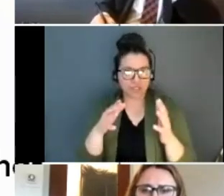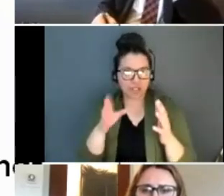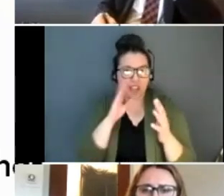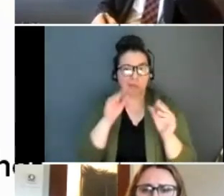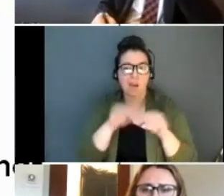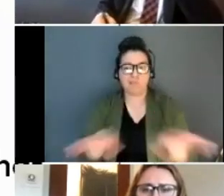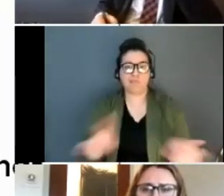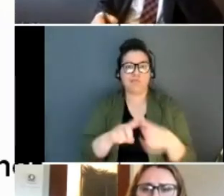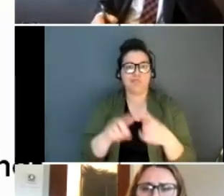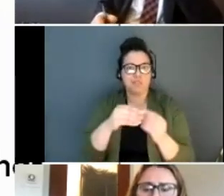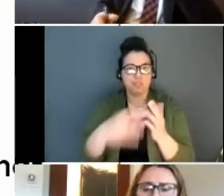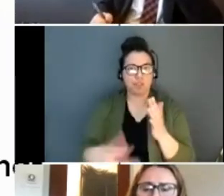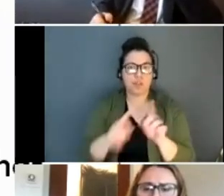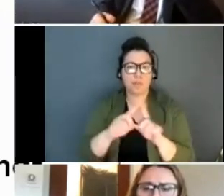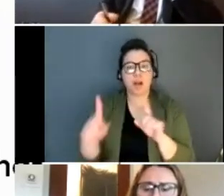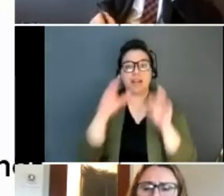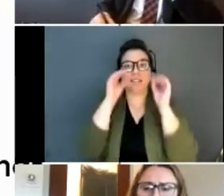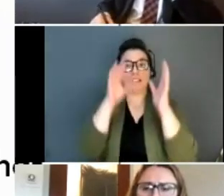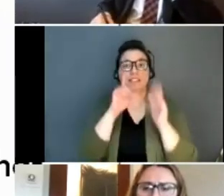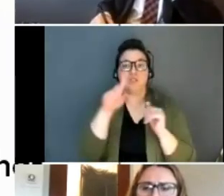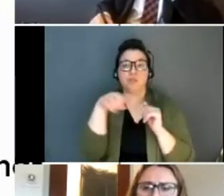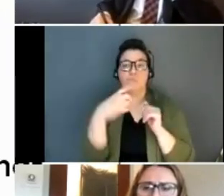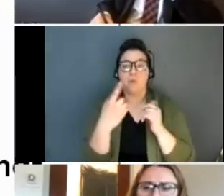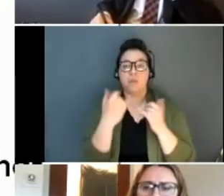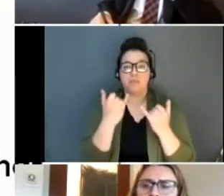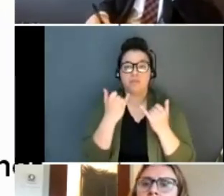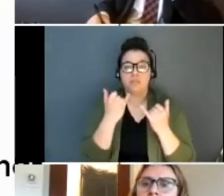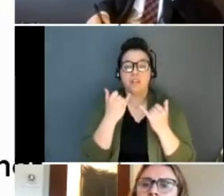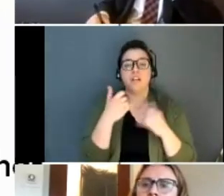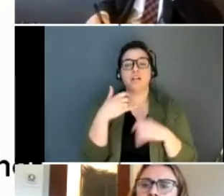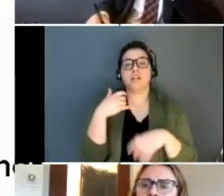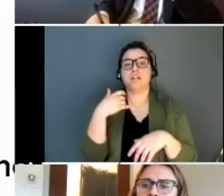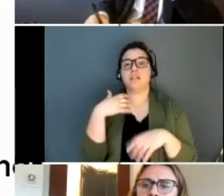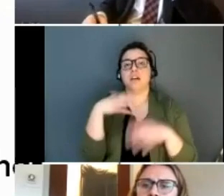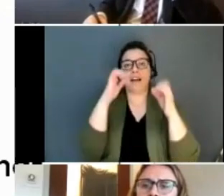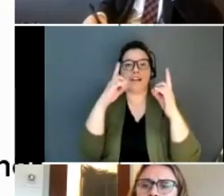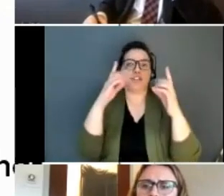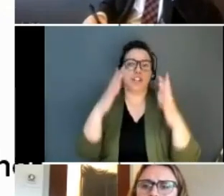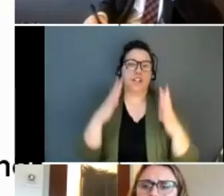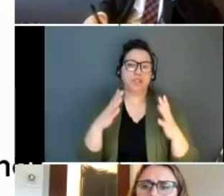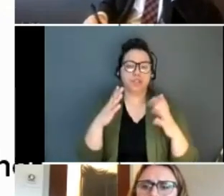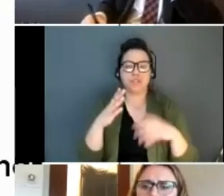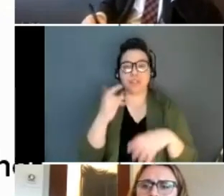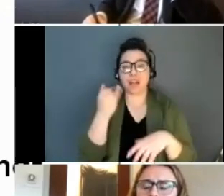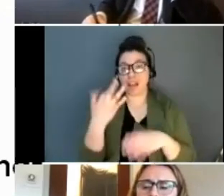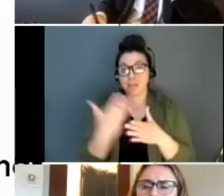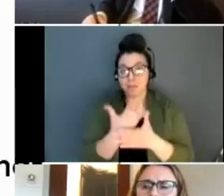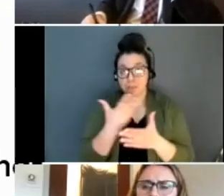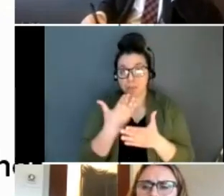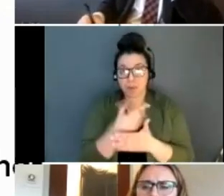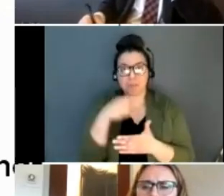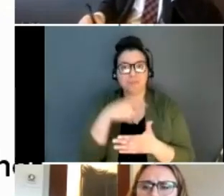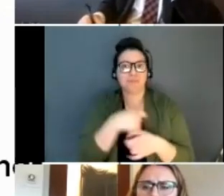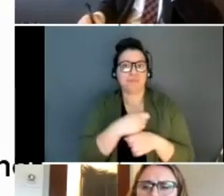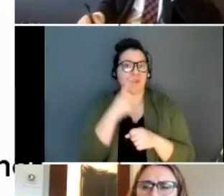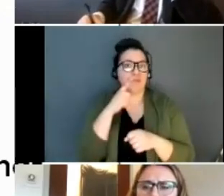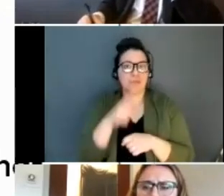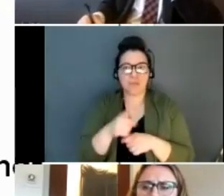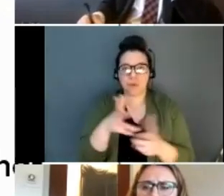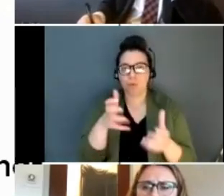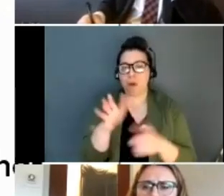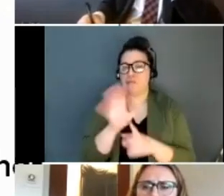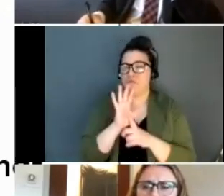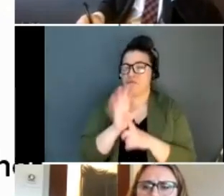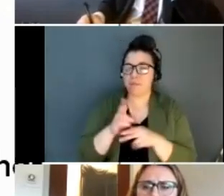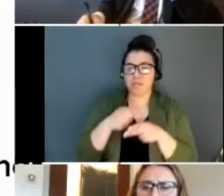So just for the teachers, the educators. And if you're new here, this is designed for you. We like to have a 5-minute conversation in